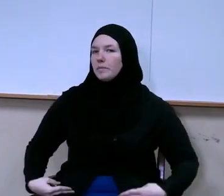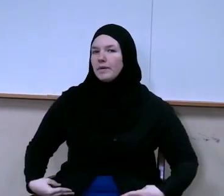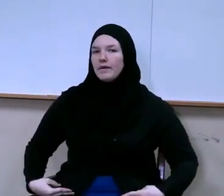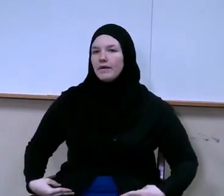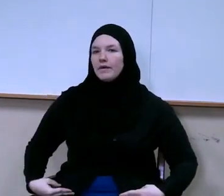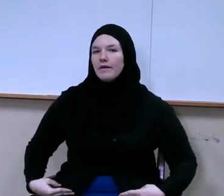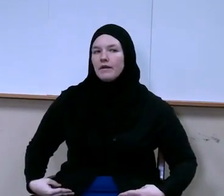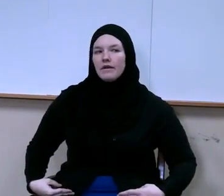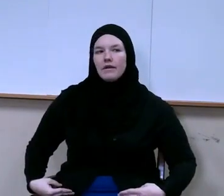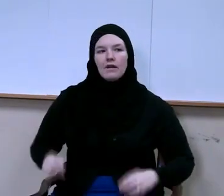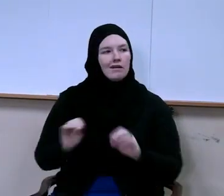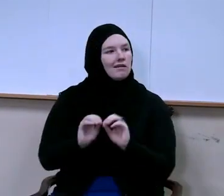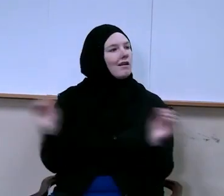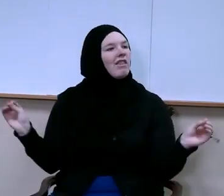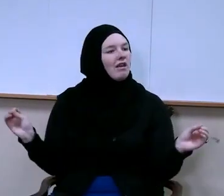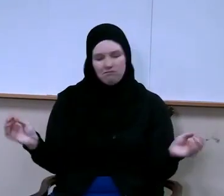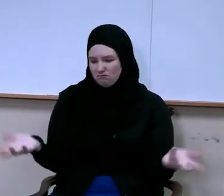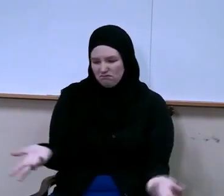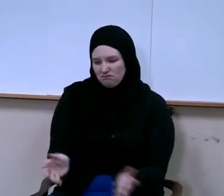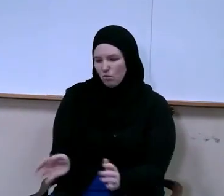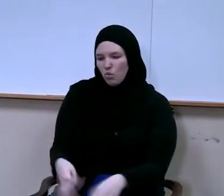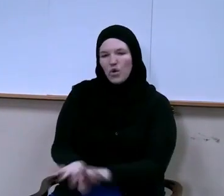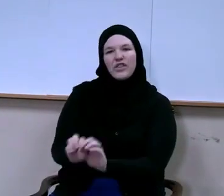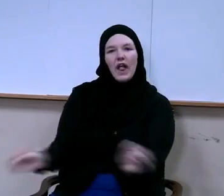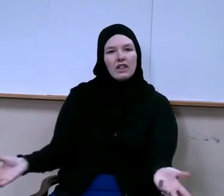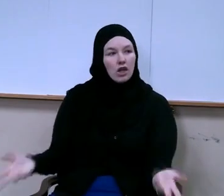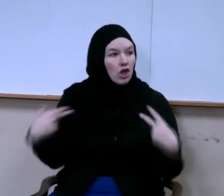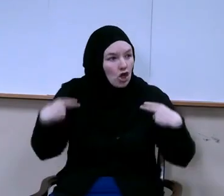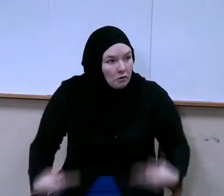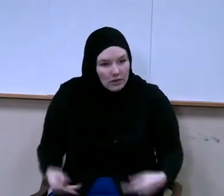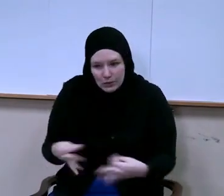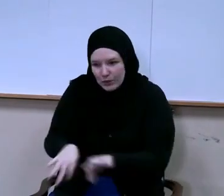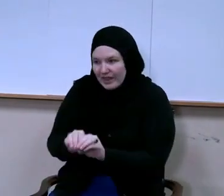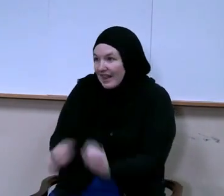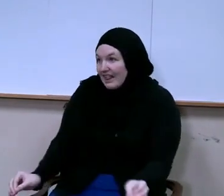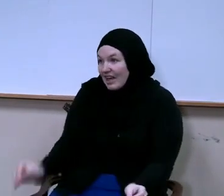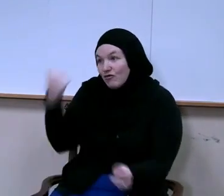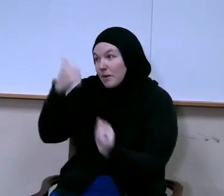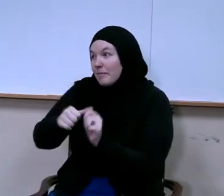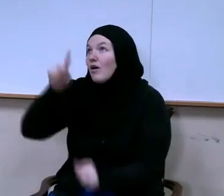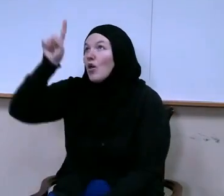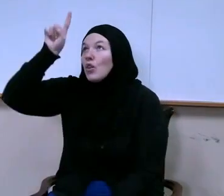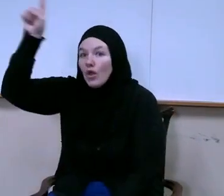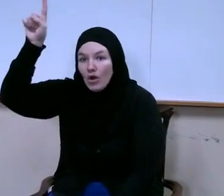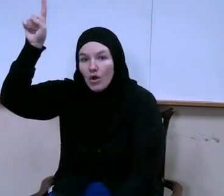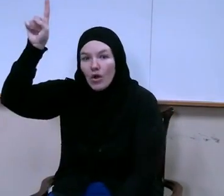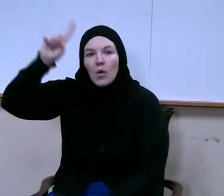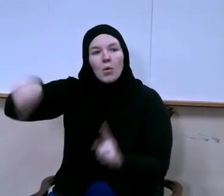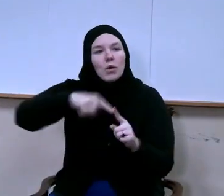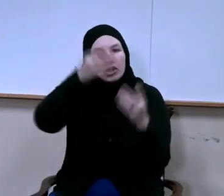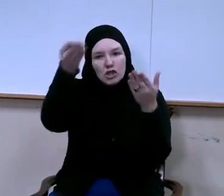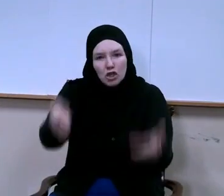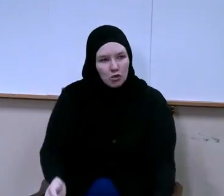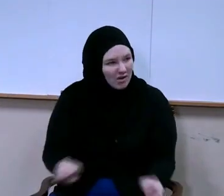was nothing to mention, nothing to remember? Nothing. We were nothing. Remember Allah when you